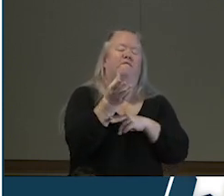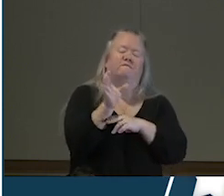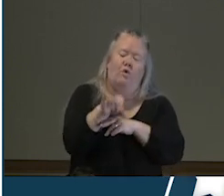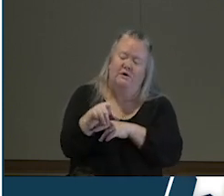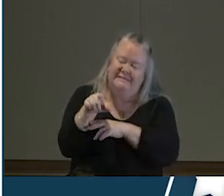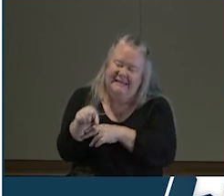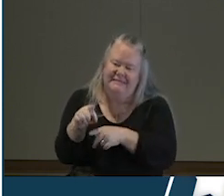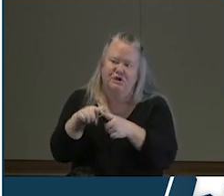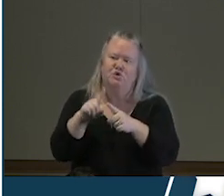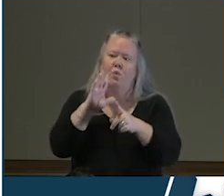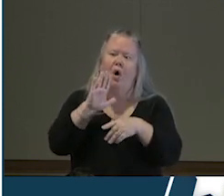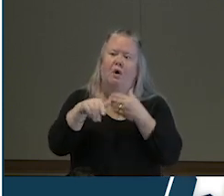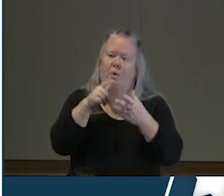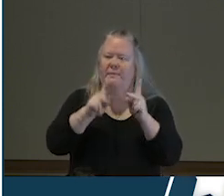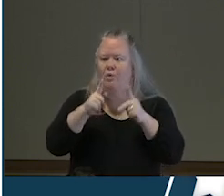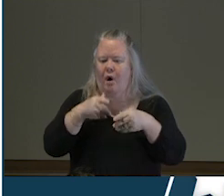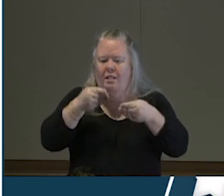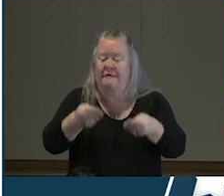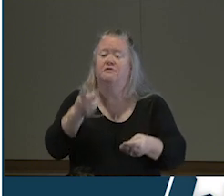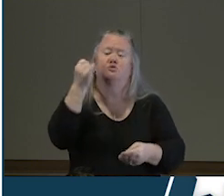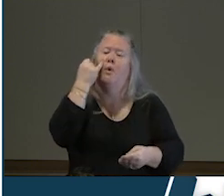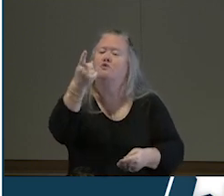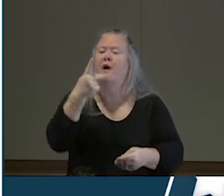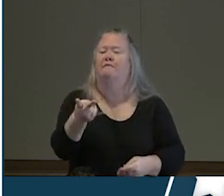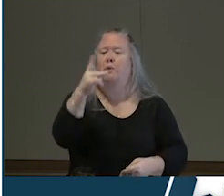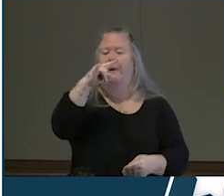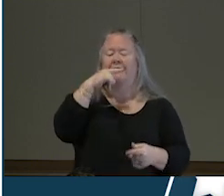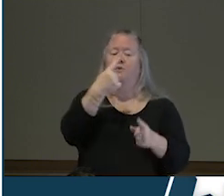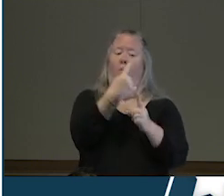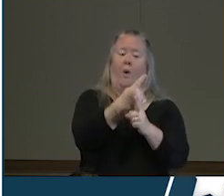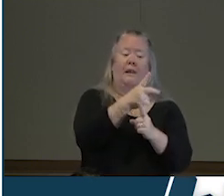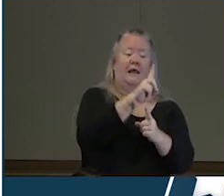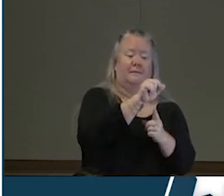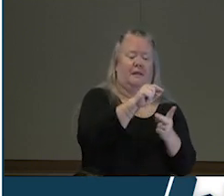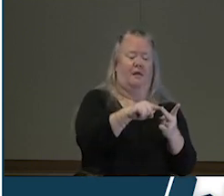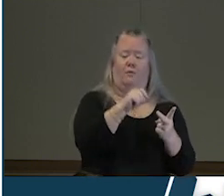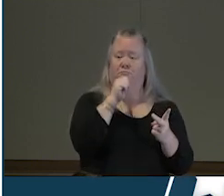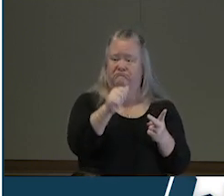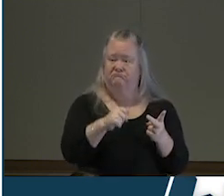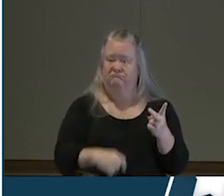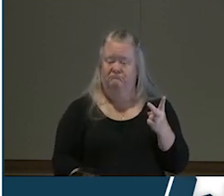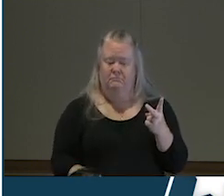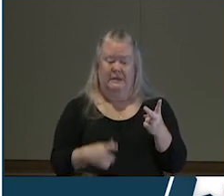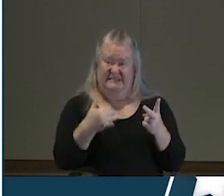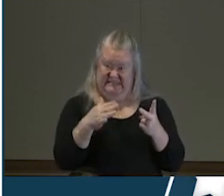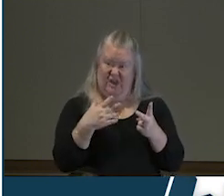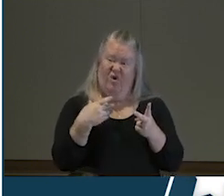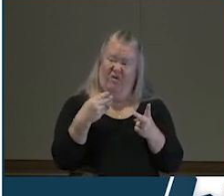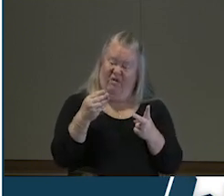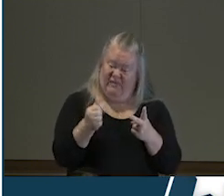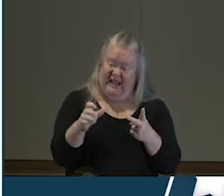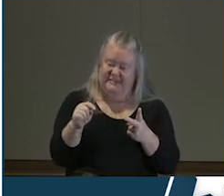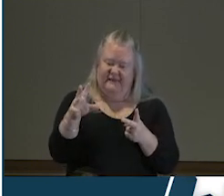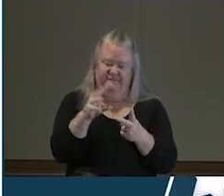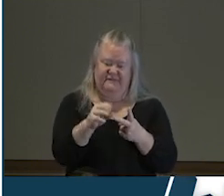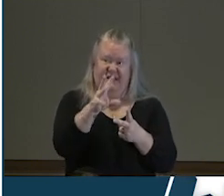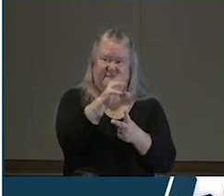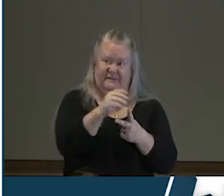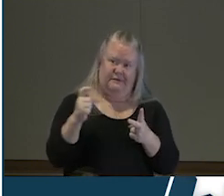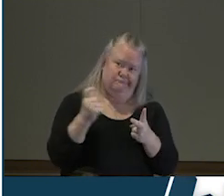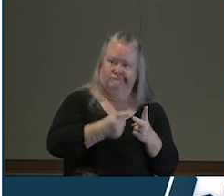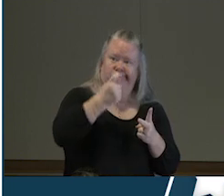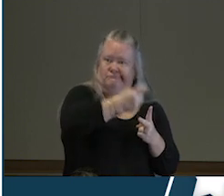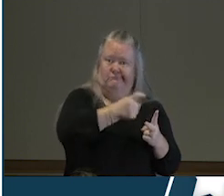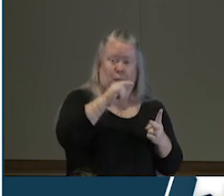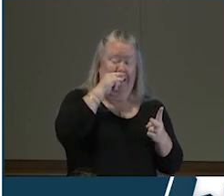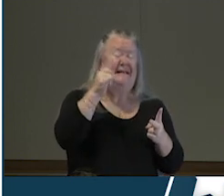to your heirs. So let's say you have 2 kids and one has a disability and one does not. They're still forcing those assets 50-50 to both kids.